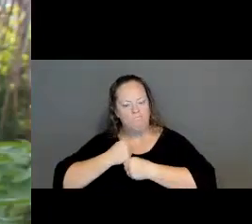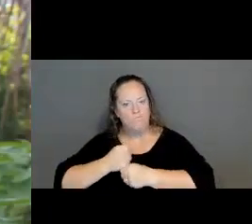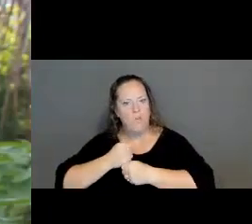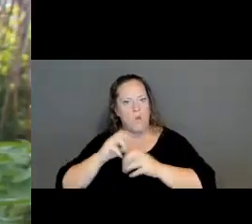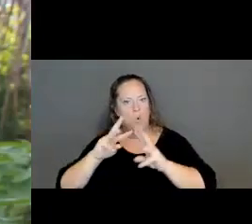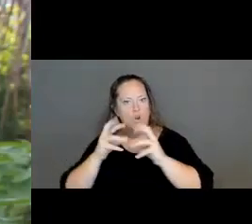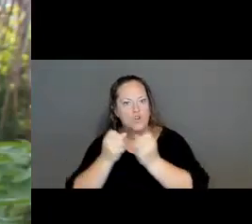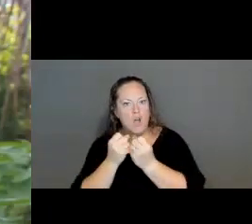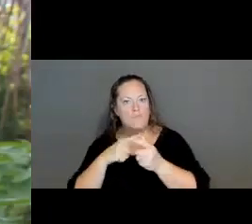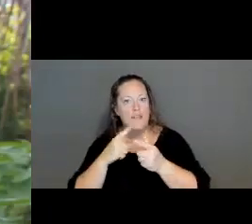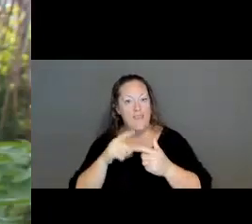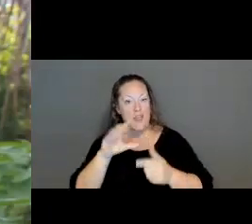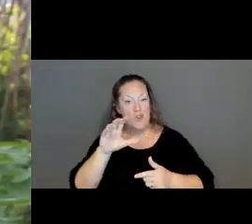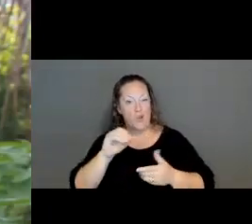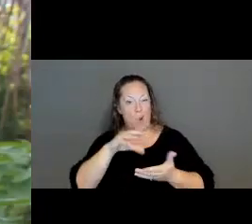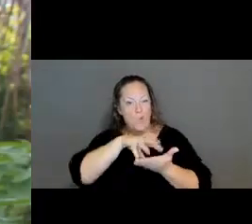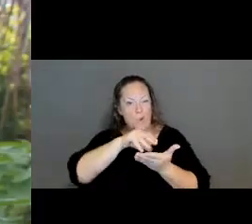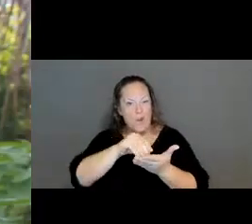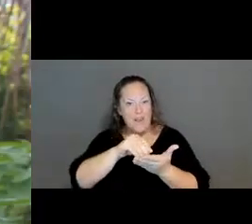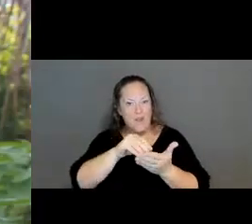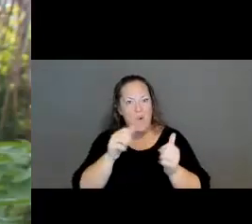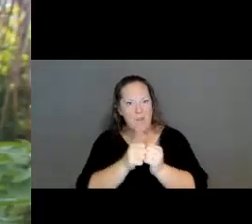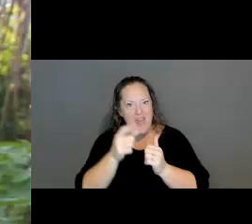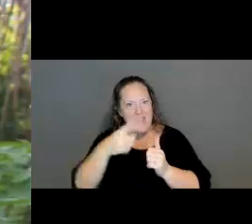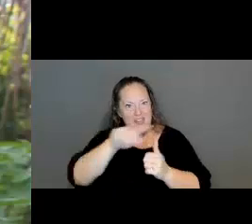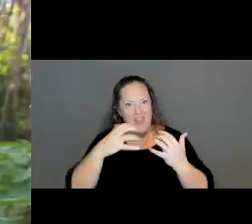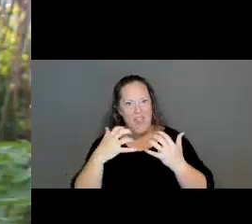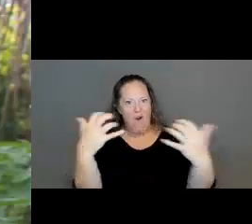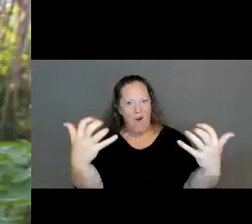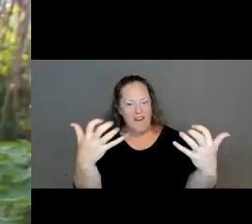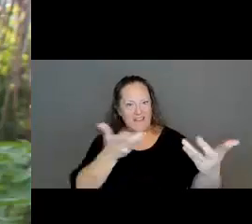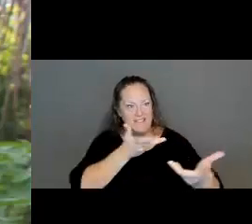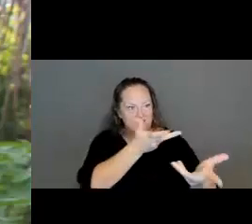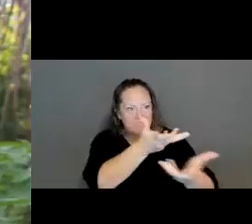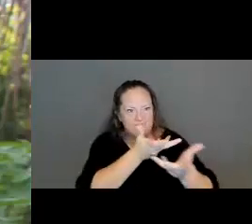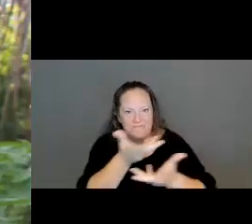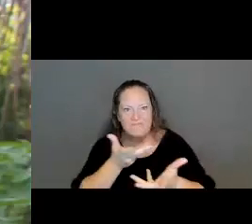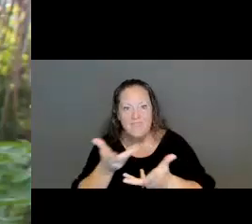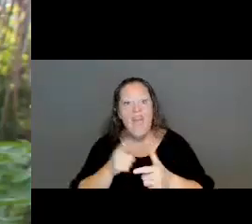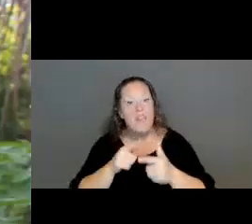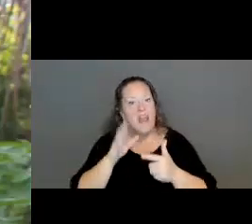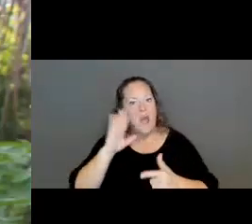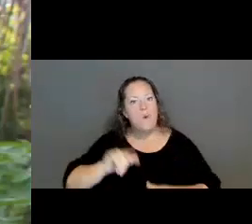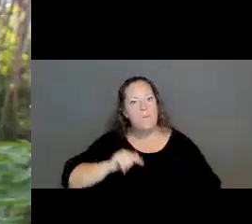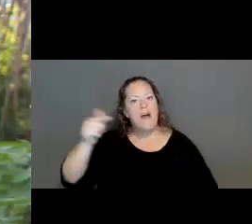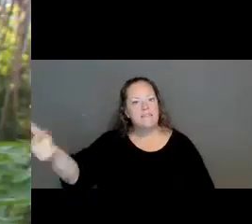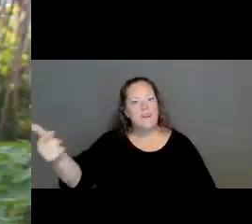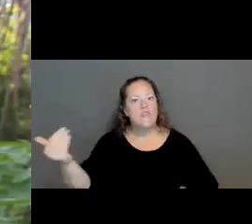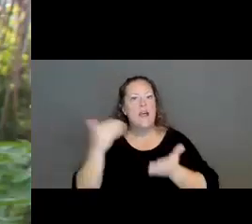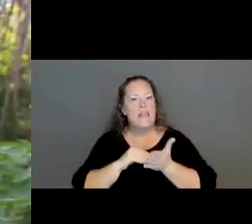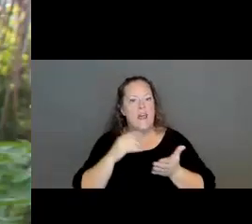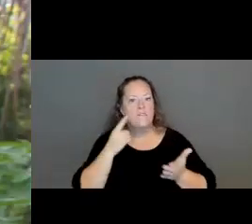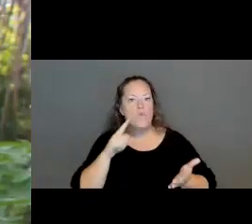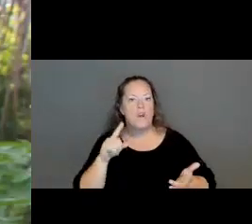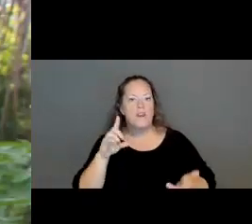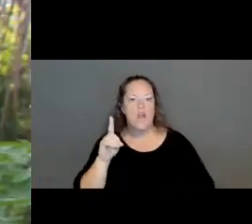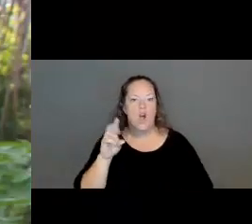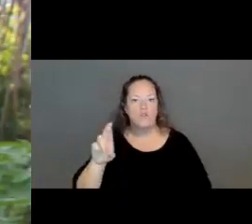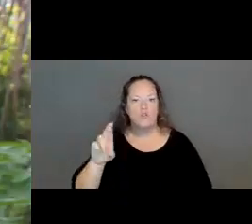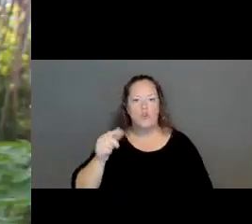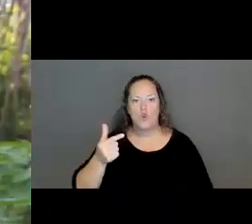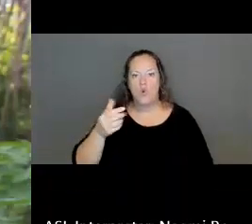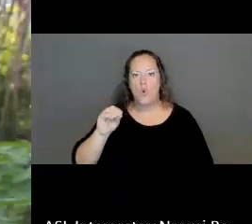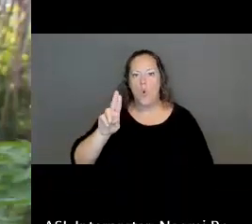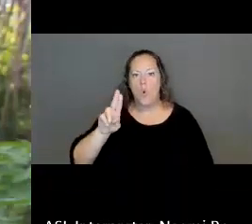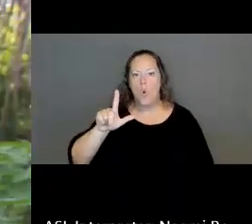with the audience. And I'm going to pass it over again to Dr. Gould so he can go ahead and